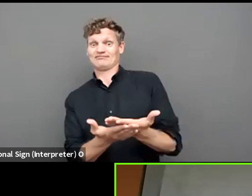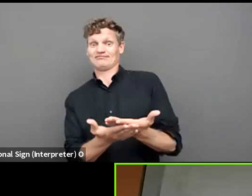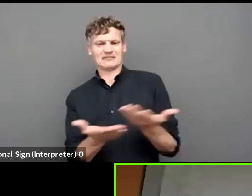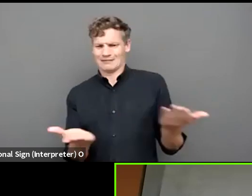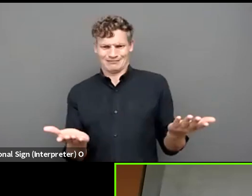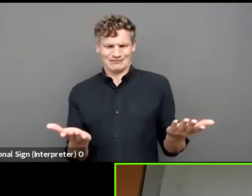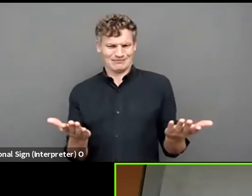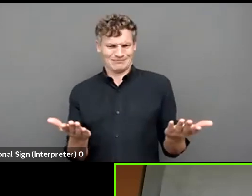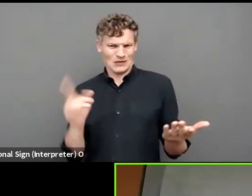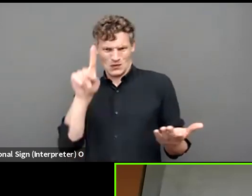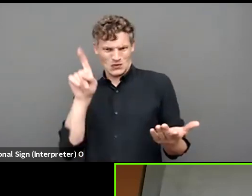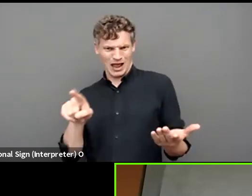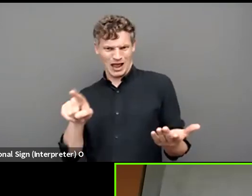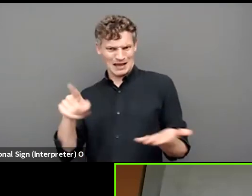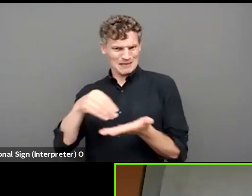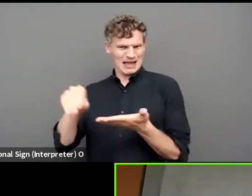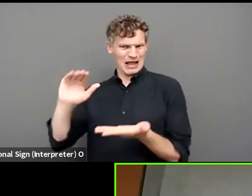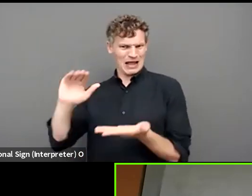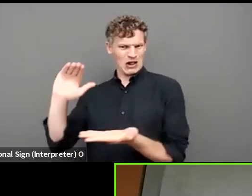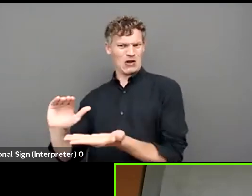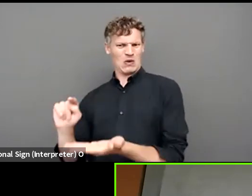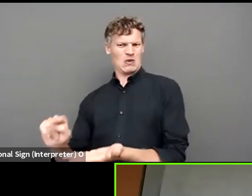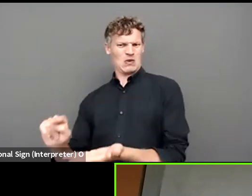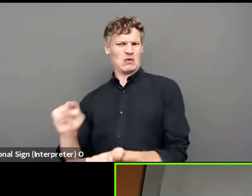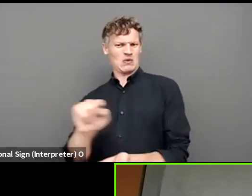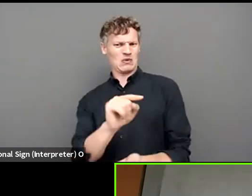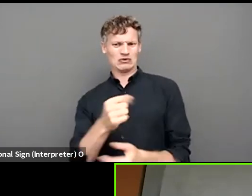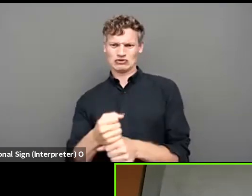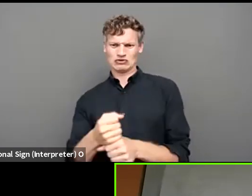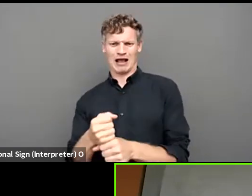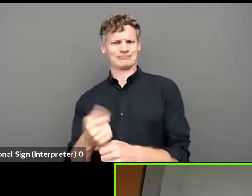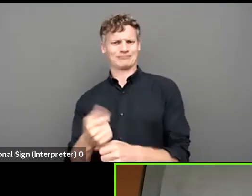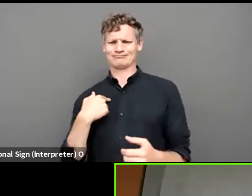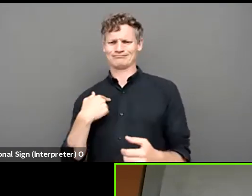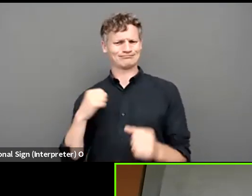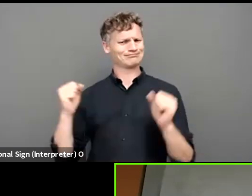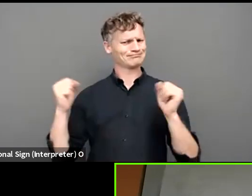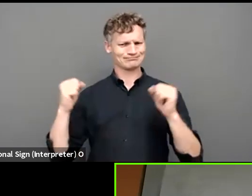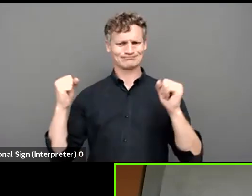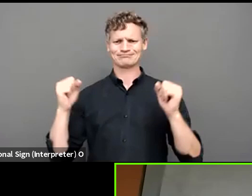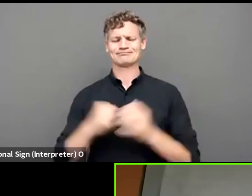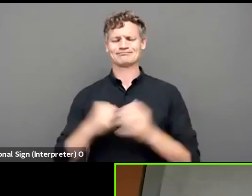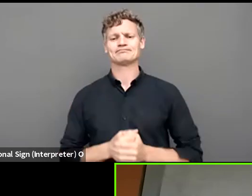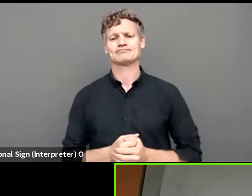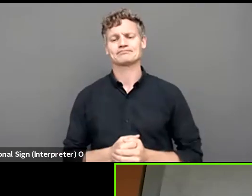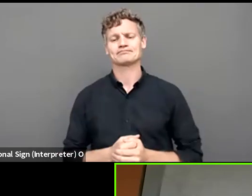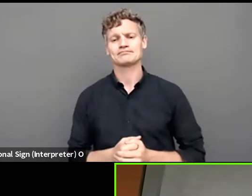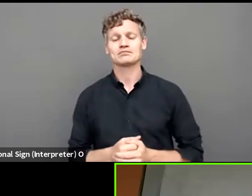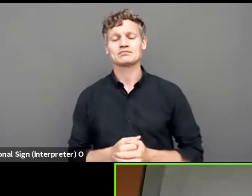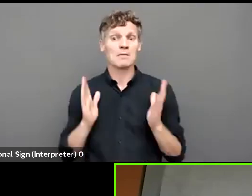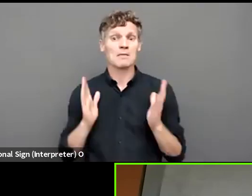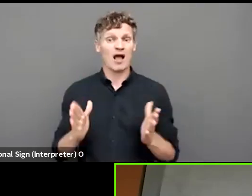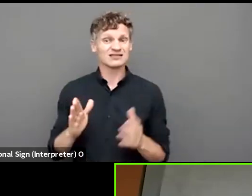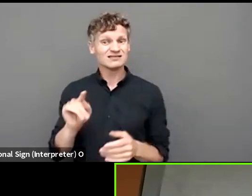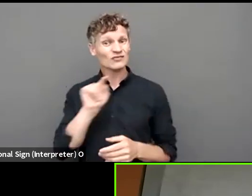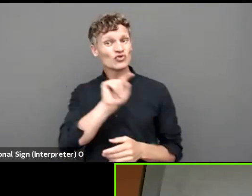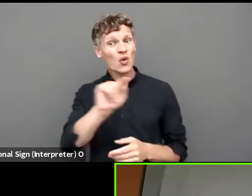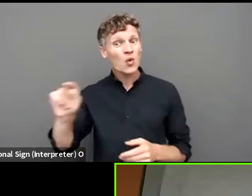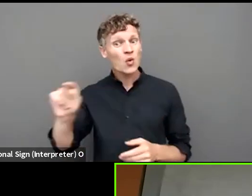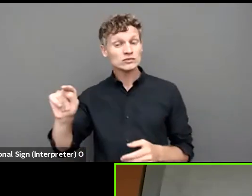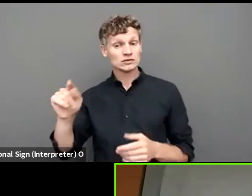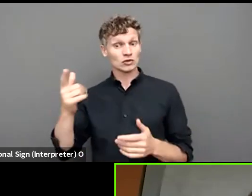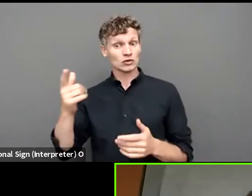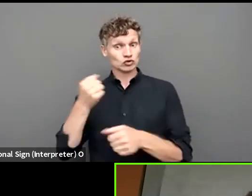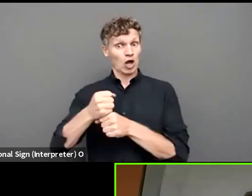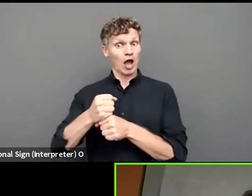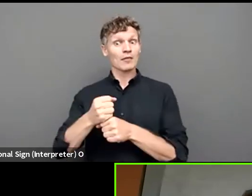really. So I agree. And we also need to make those professions more attractive for men, because if we're going to